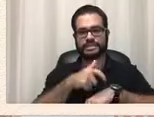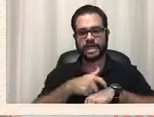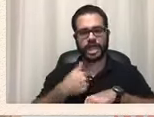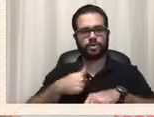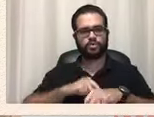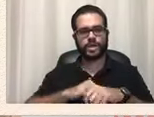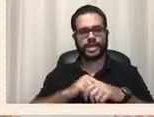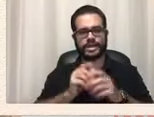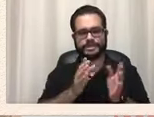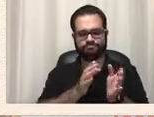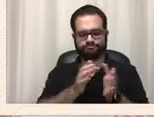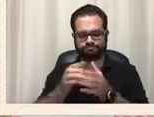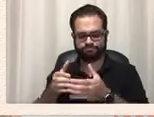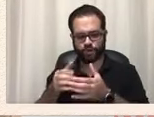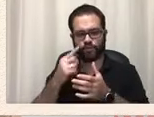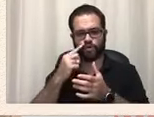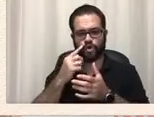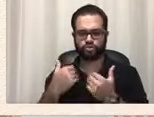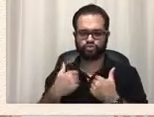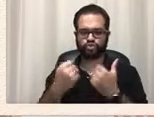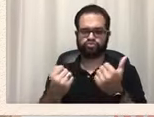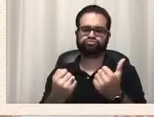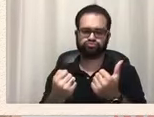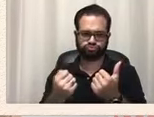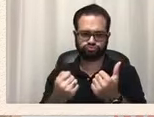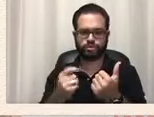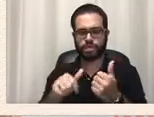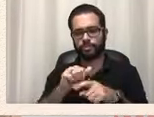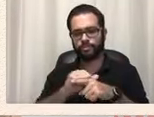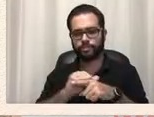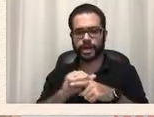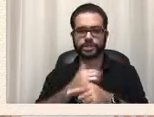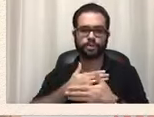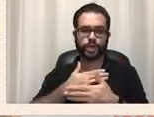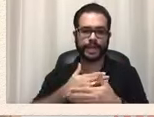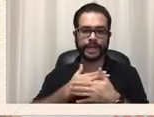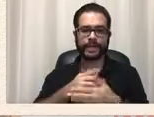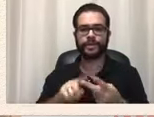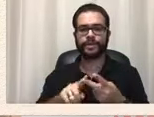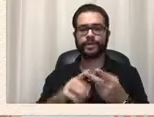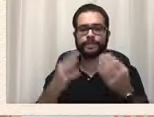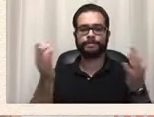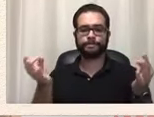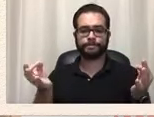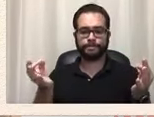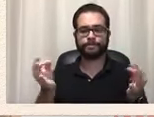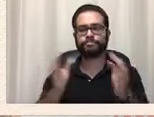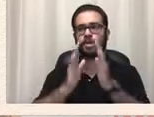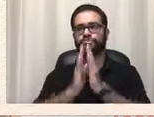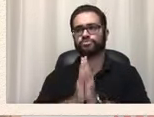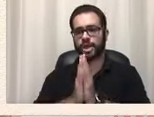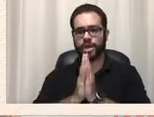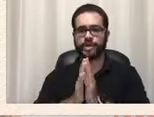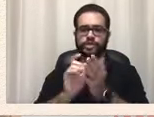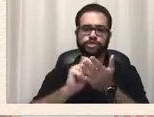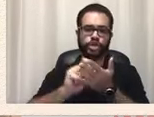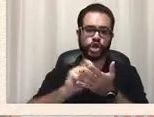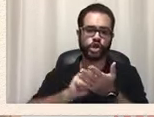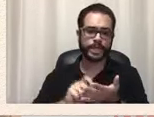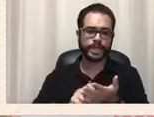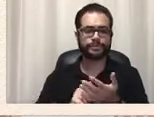strength. We could practice breathing, meditating, praying, journaling, creating something with our